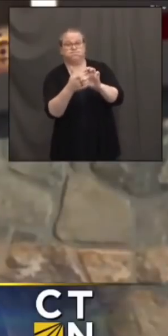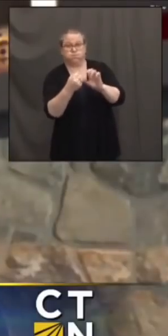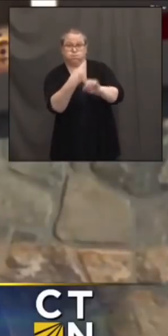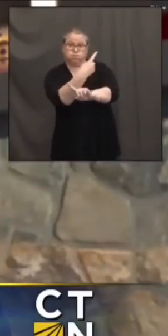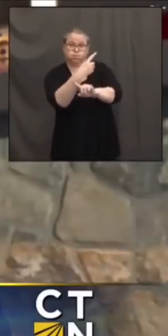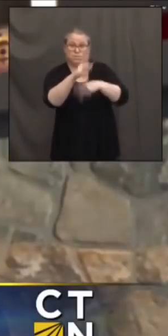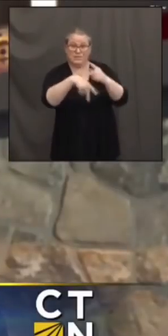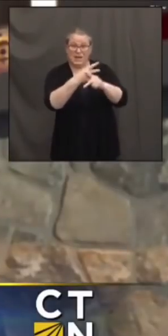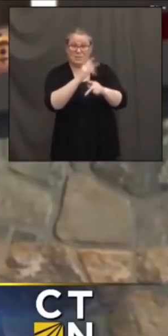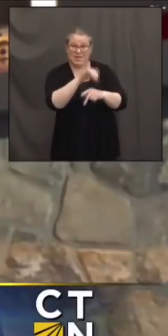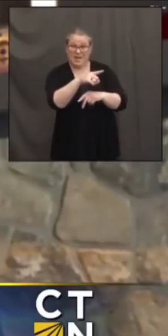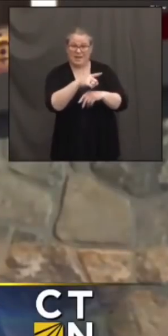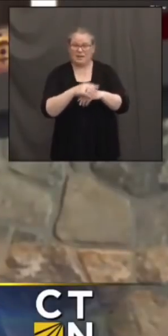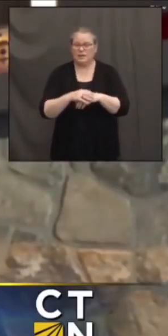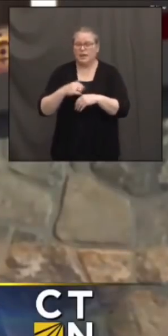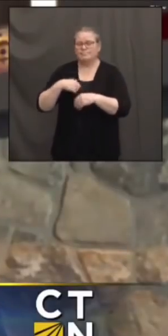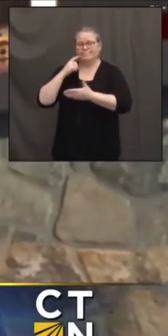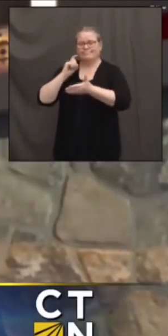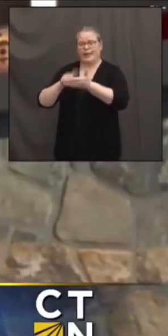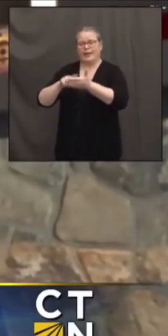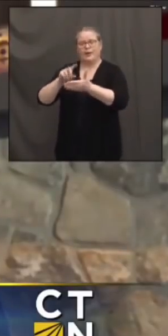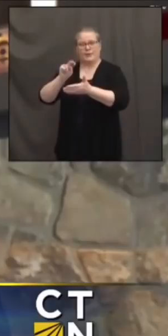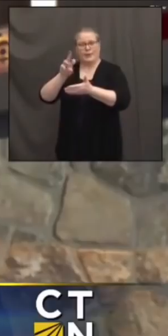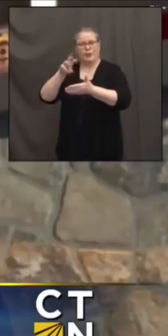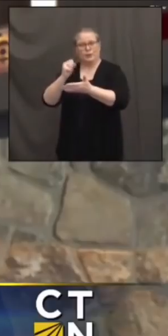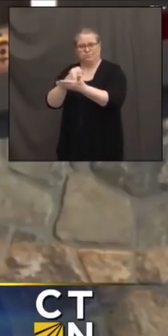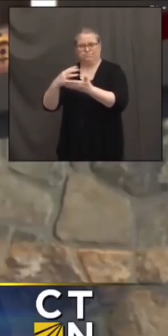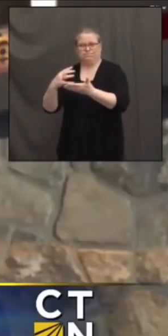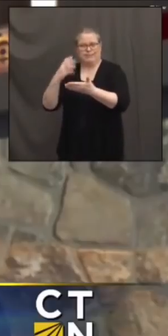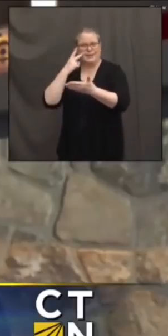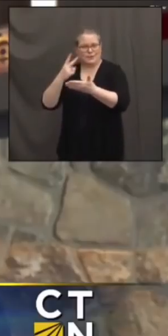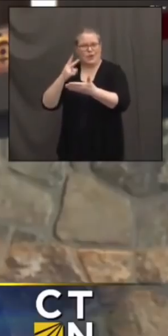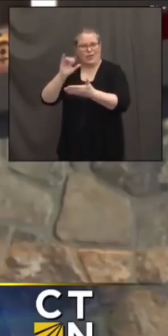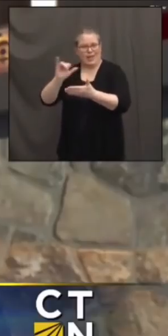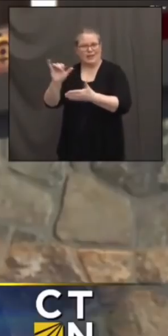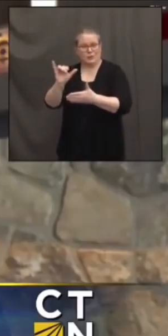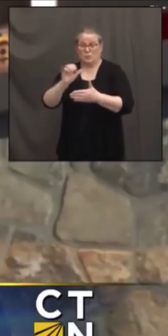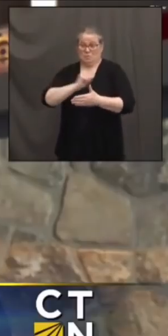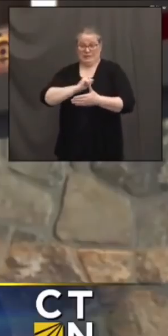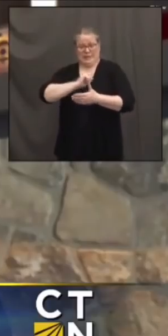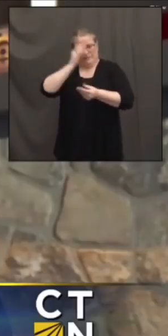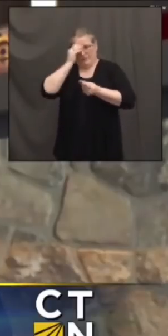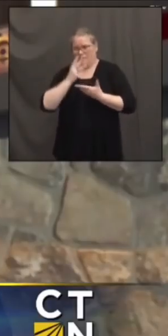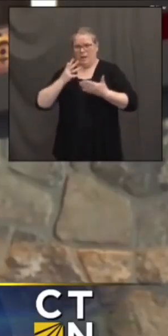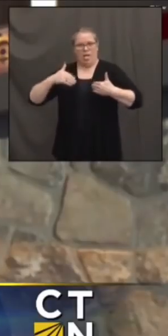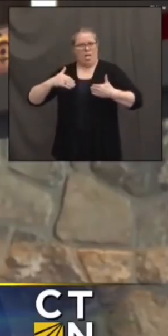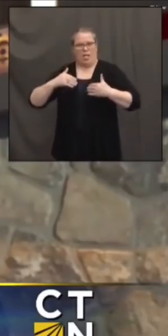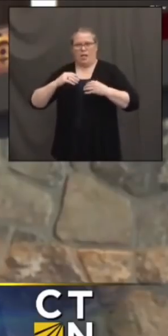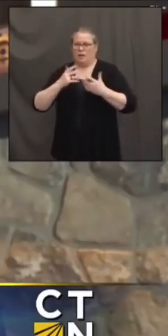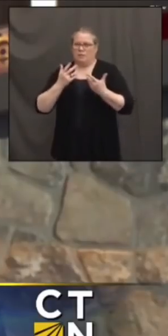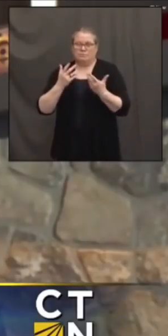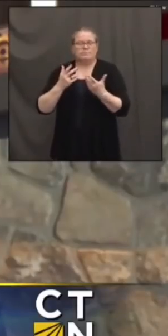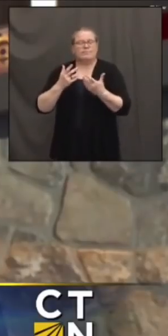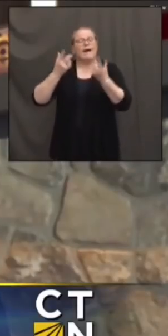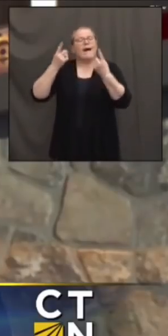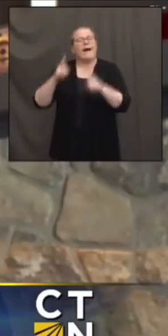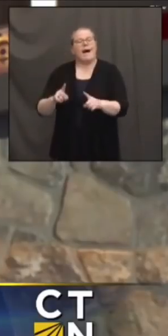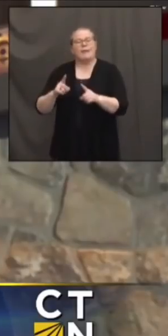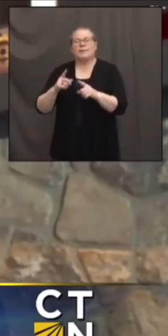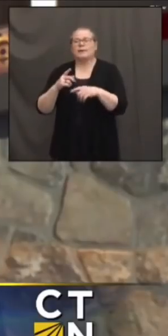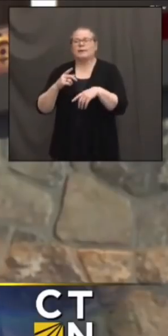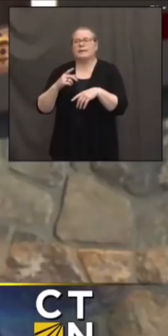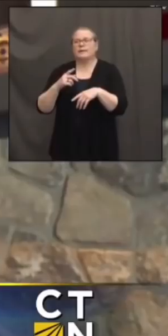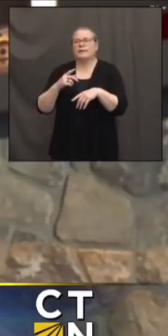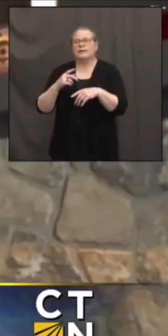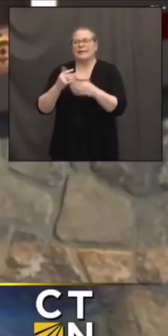lot of information about that. Right now, I think, what you're seeing with these new variants is you're seeing what we call convergent evolution. So